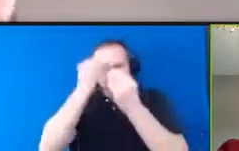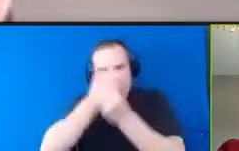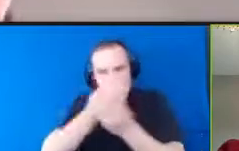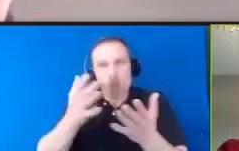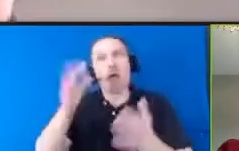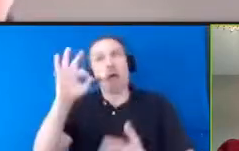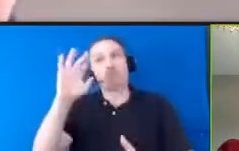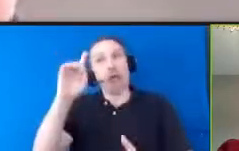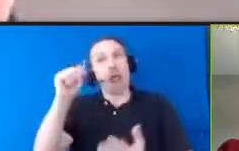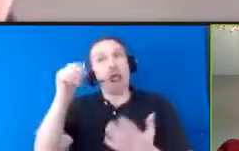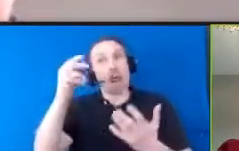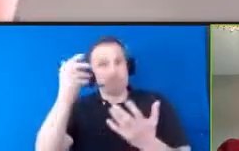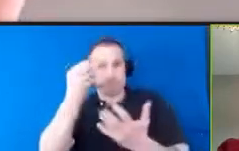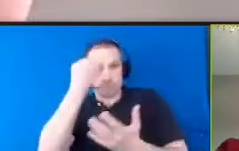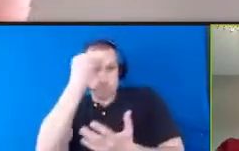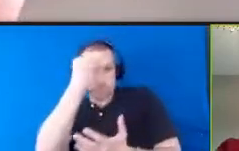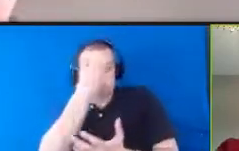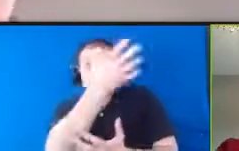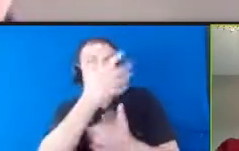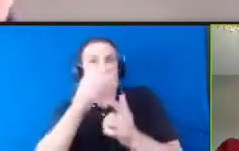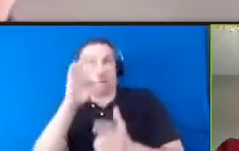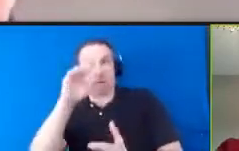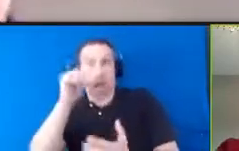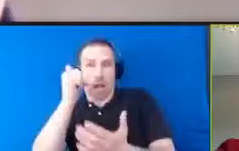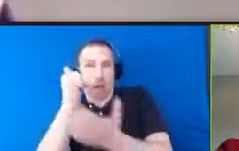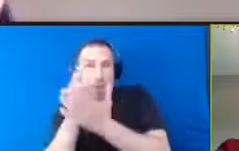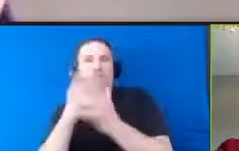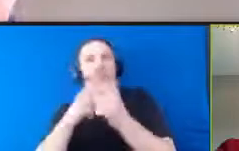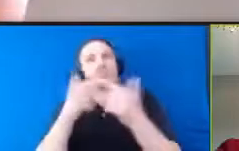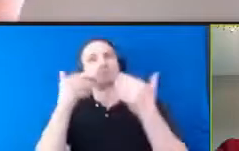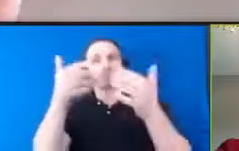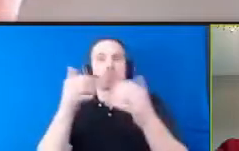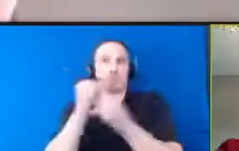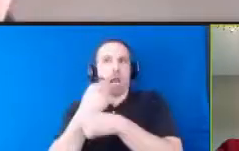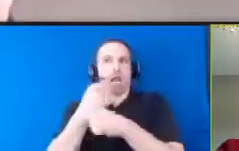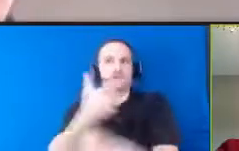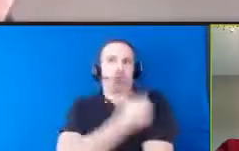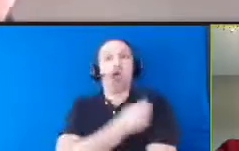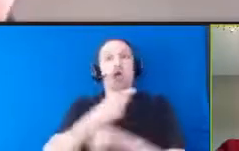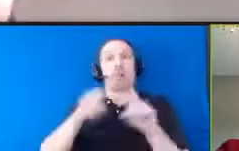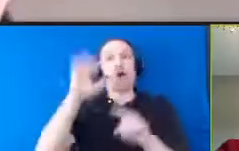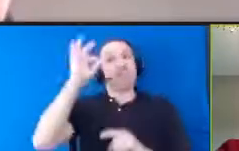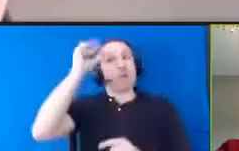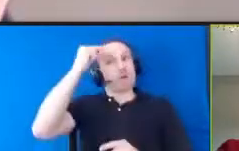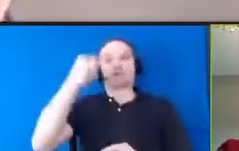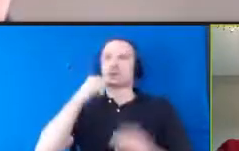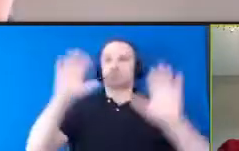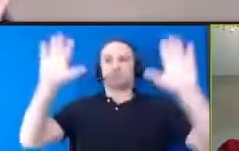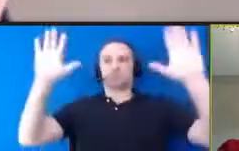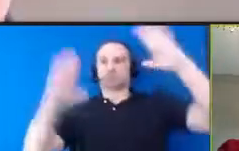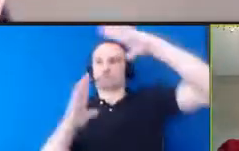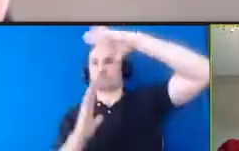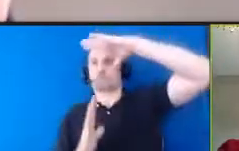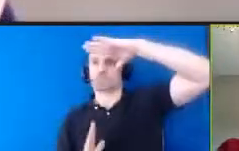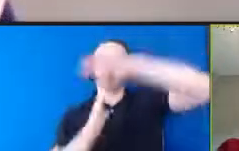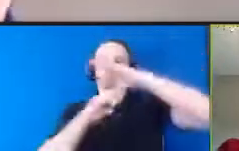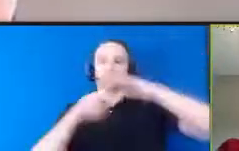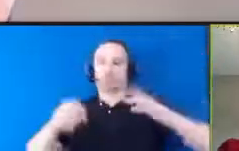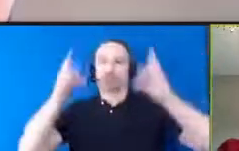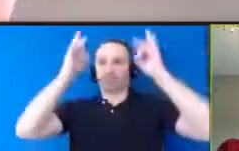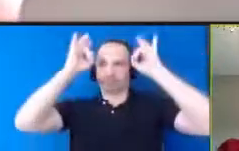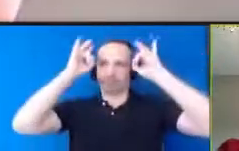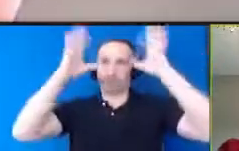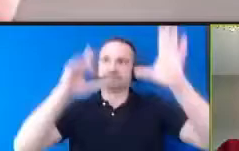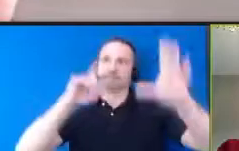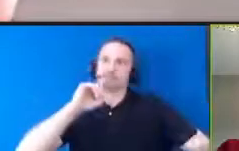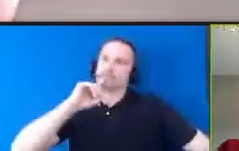start making the vaccine. The federal government said, hey, this is a public health crisis. Start making that vaccine. We'll cover